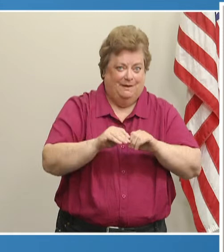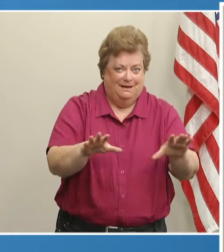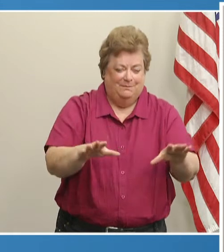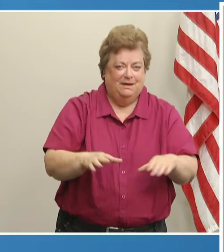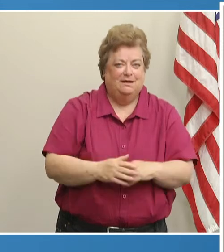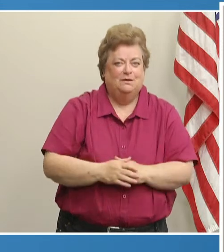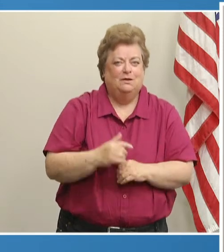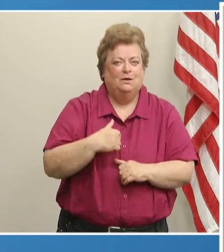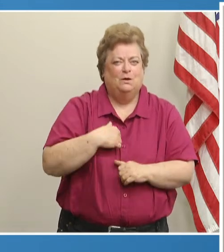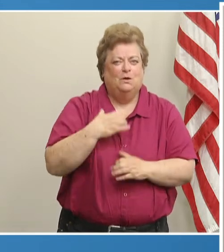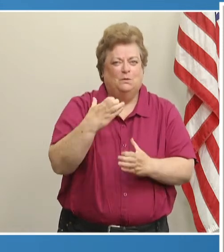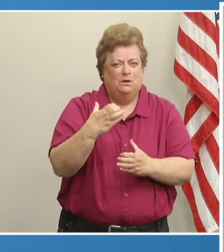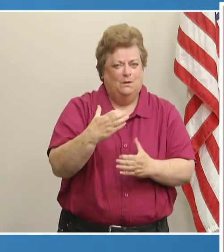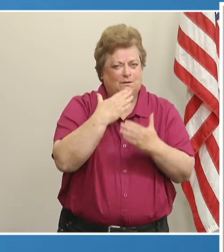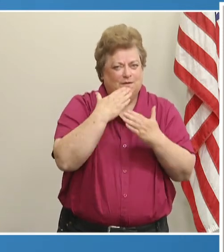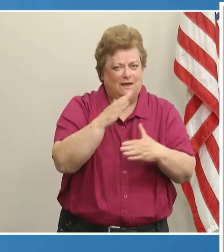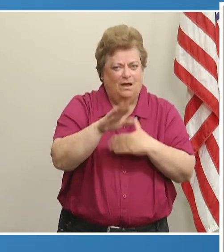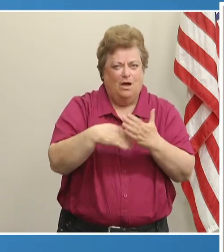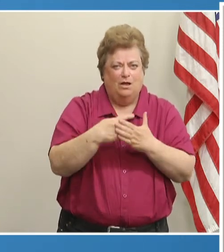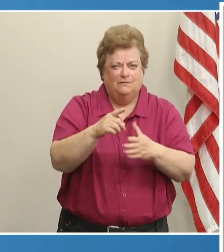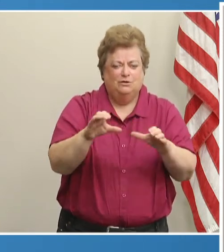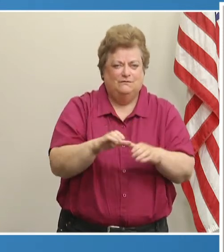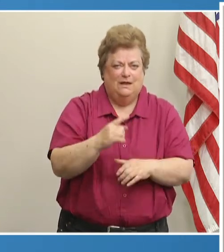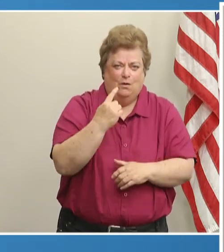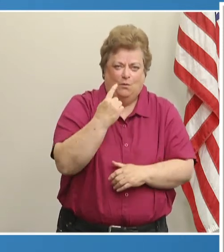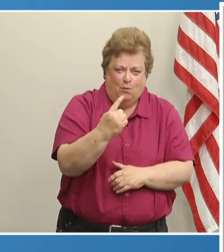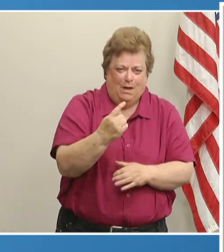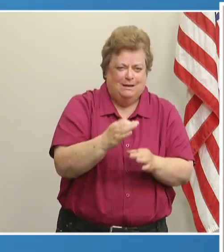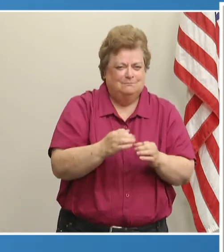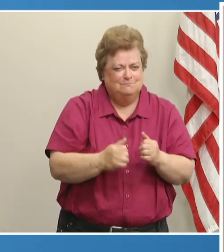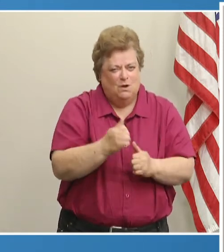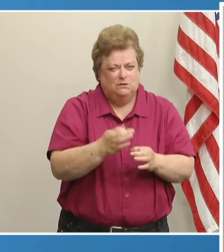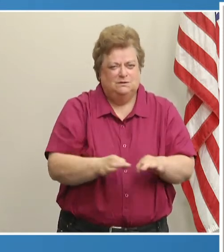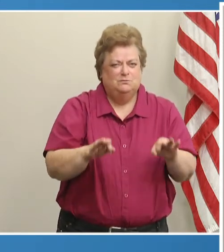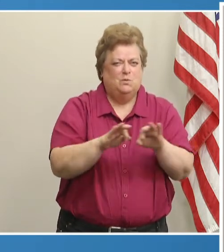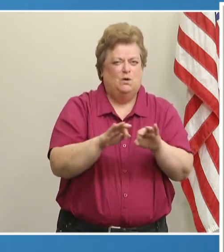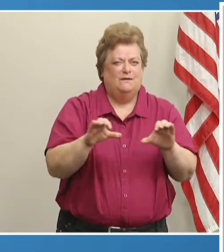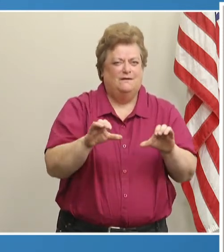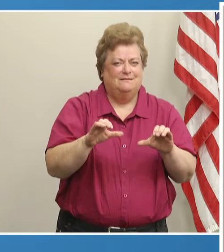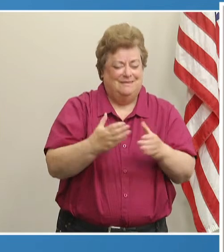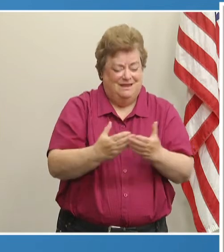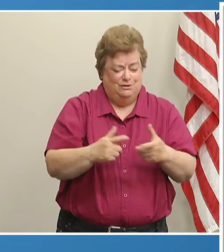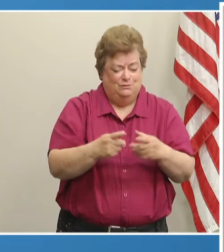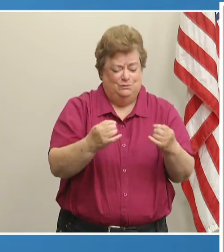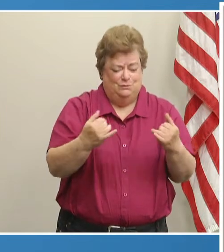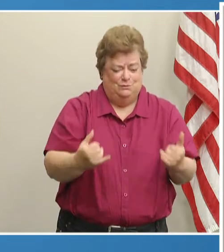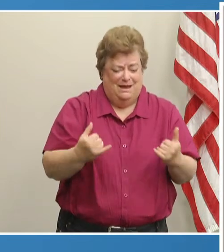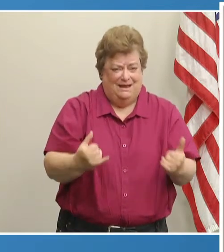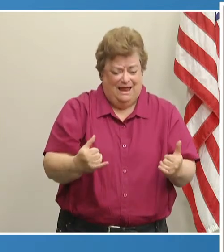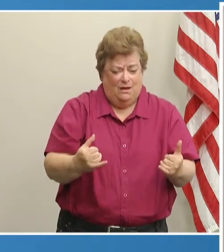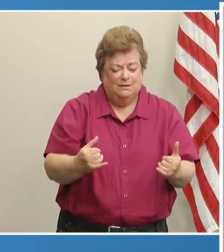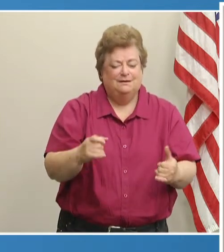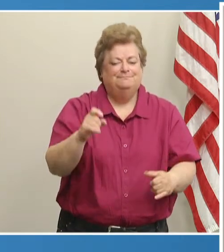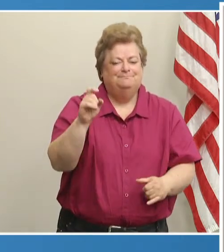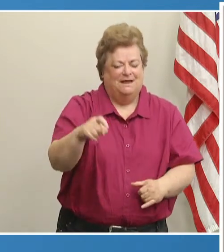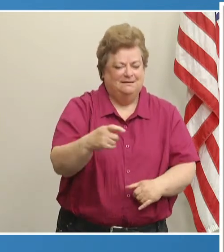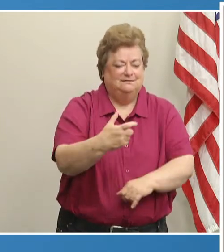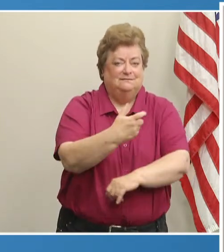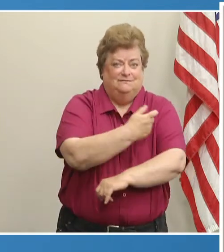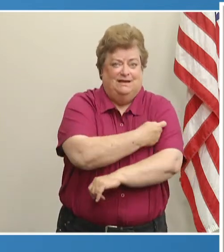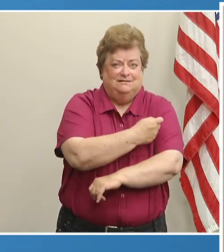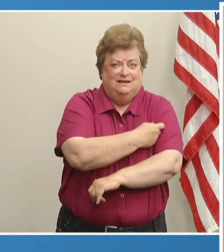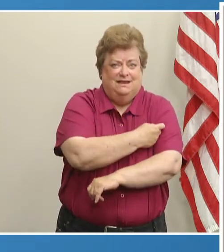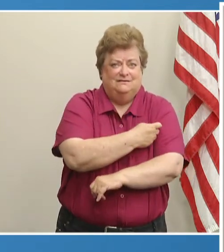of you who have done the single most important thing you can do right now to help end the pandemic, getting vaccinated. As of